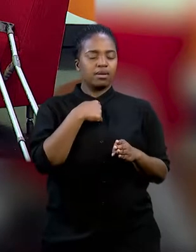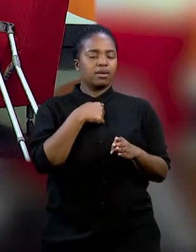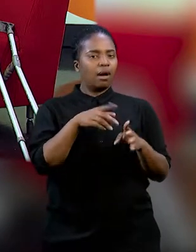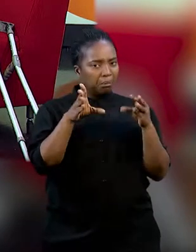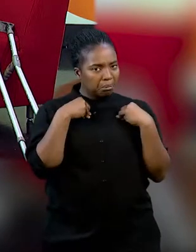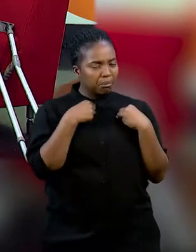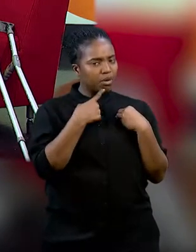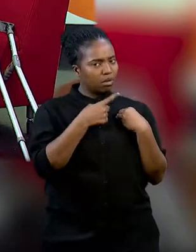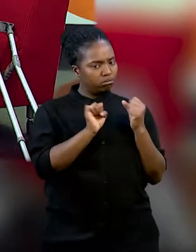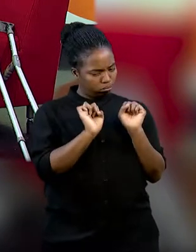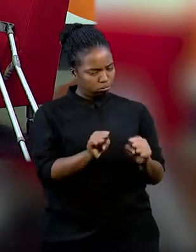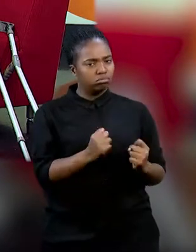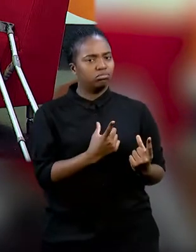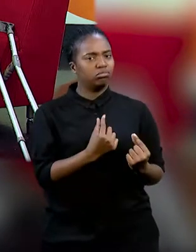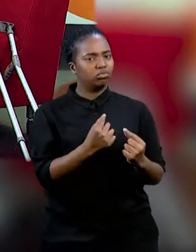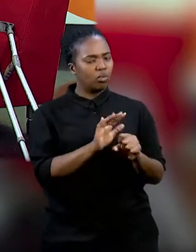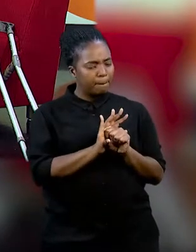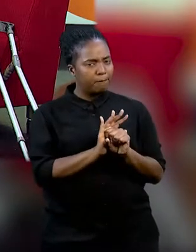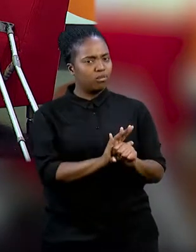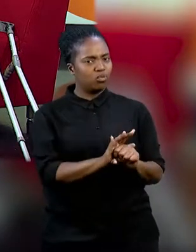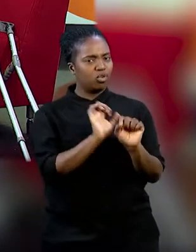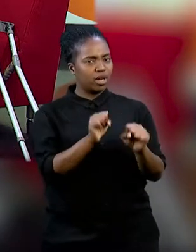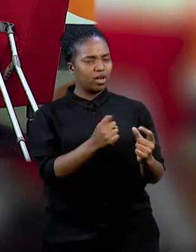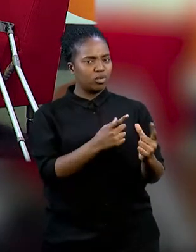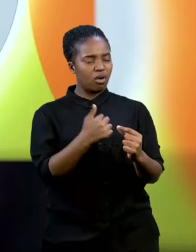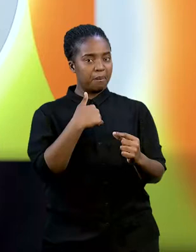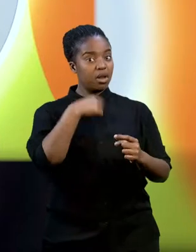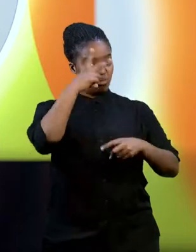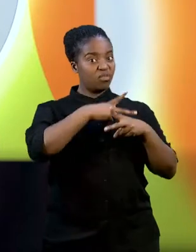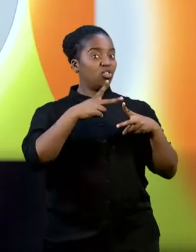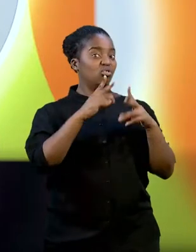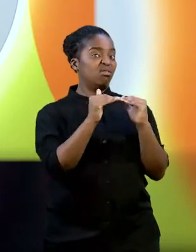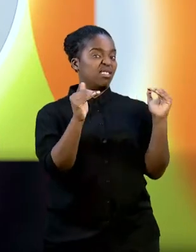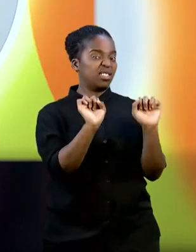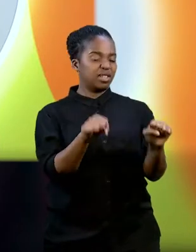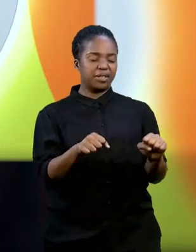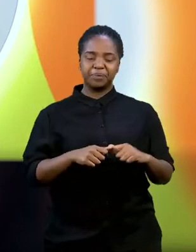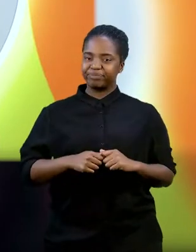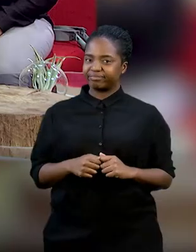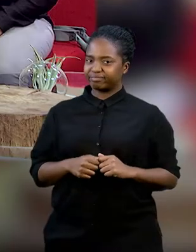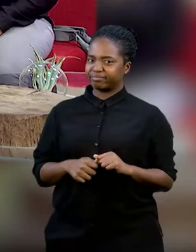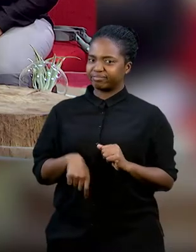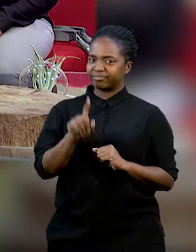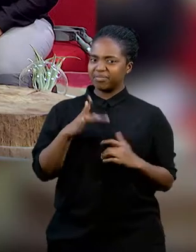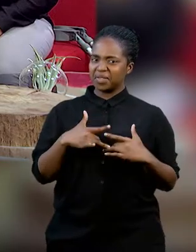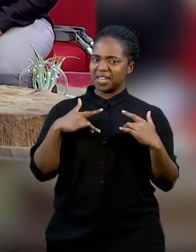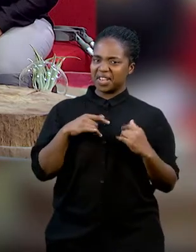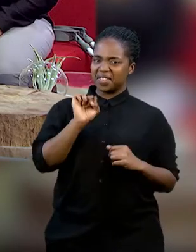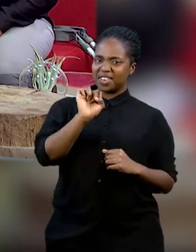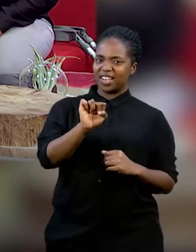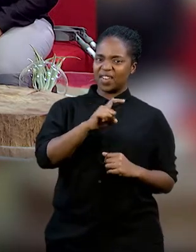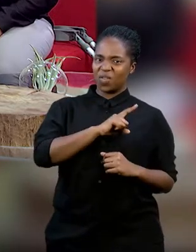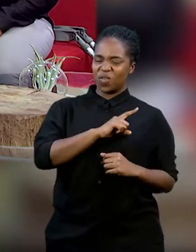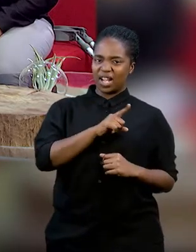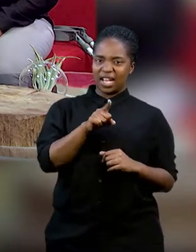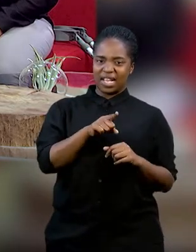amogetseng mampusha to an extent gore ke bone gore this I can take it to a professional level even. Bophelo bona bophelo ka